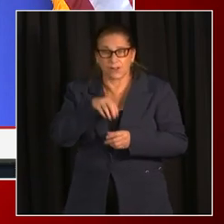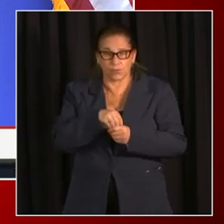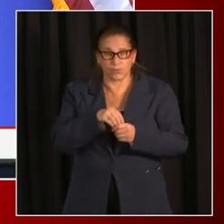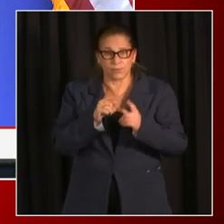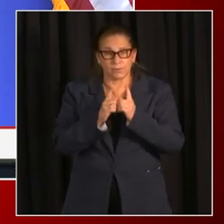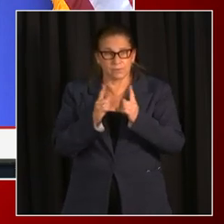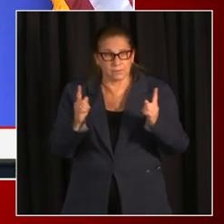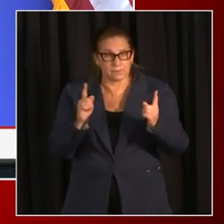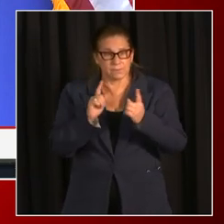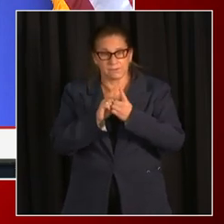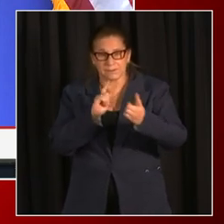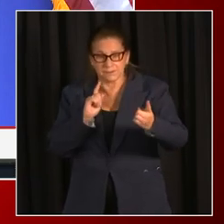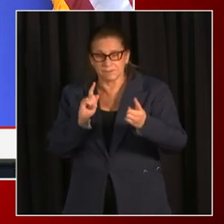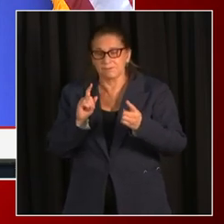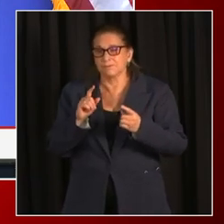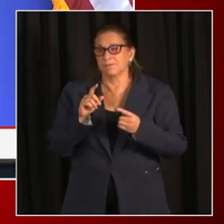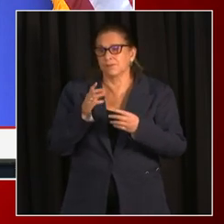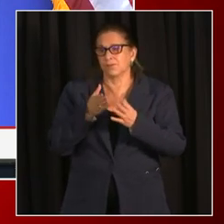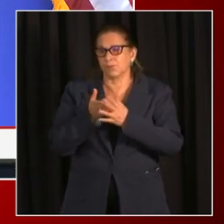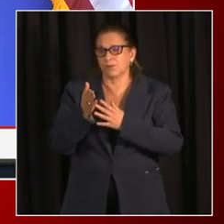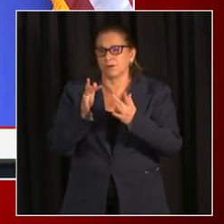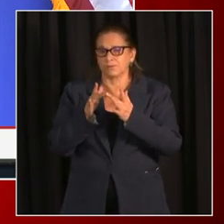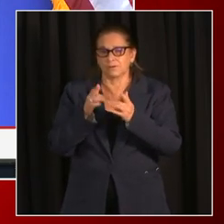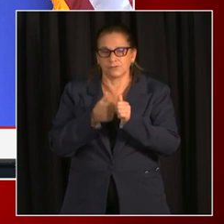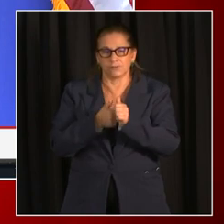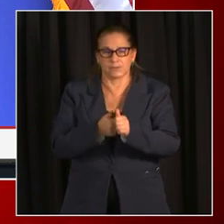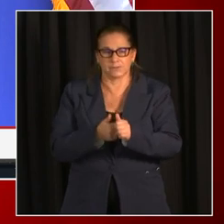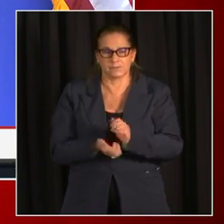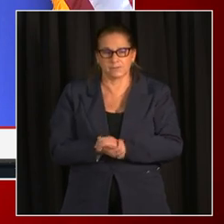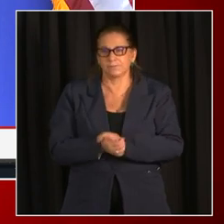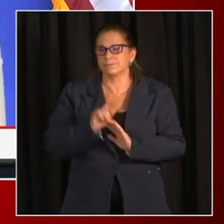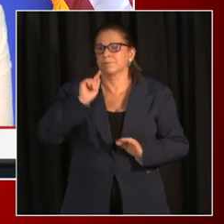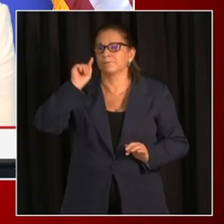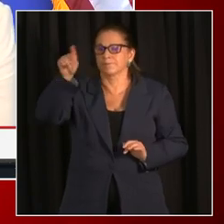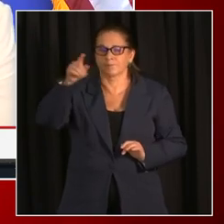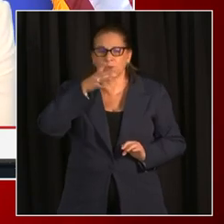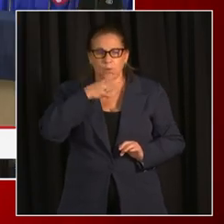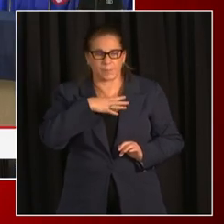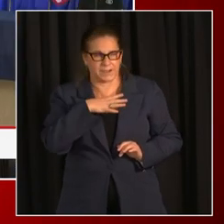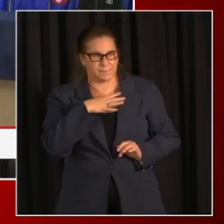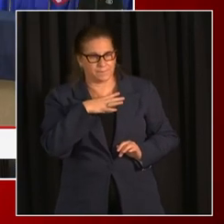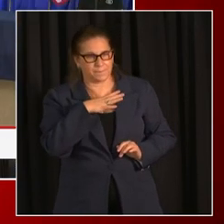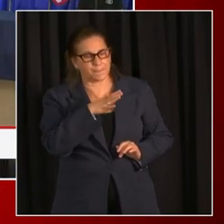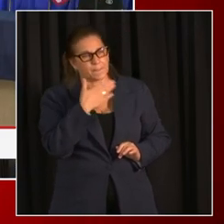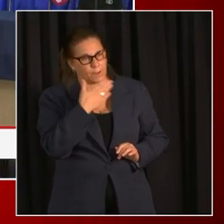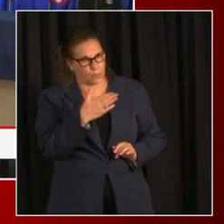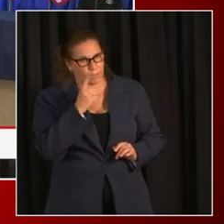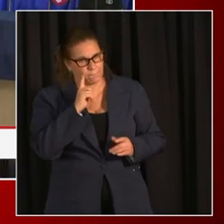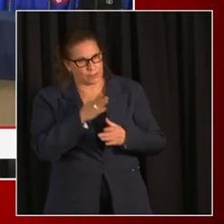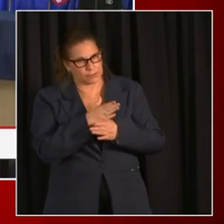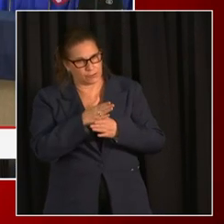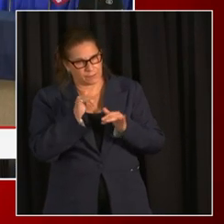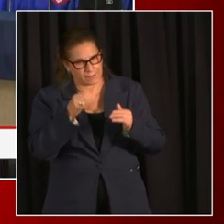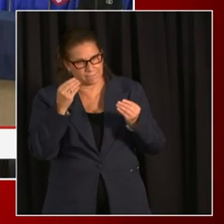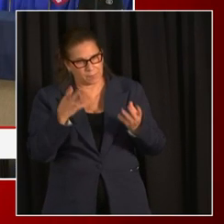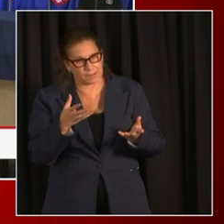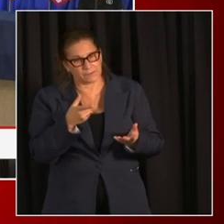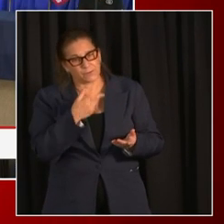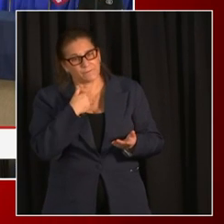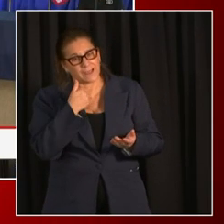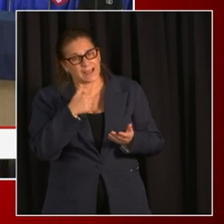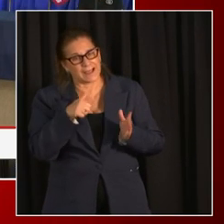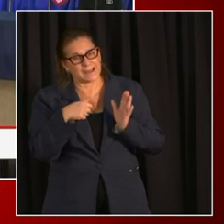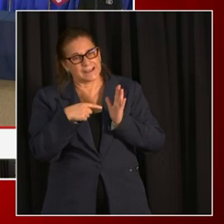disconnected. Yes, ma'am. This information was really helpful, so thank you for sharing it. Are there any intentions